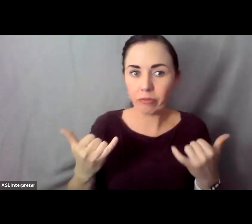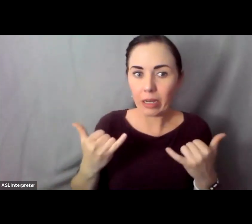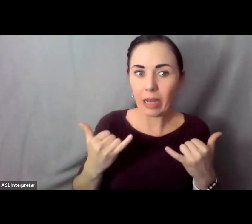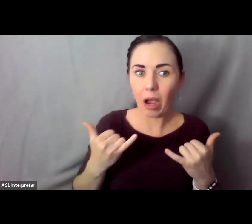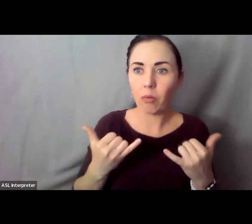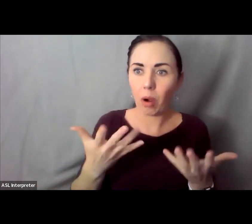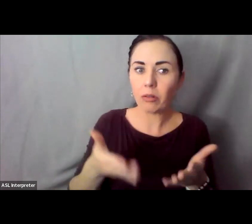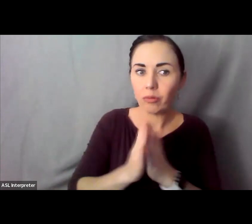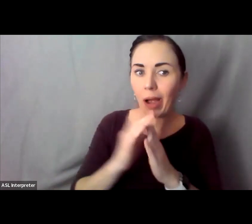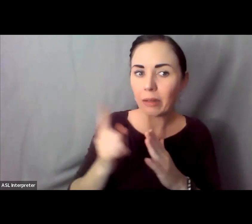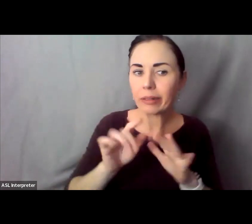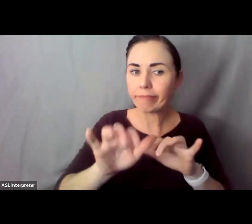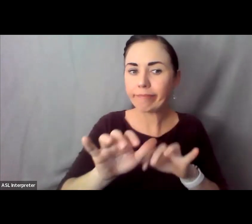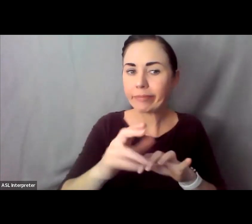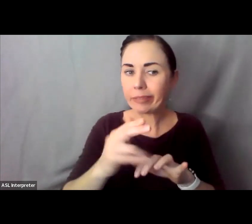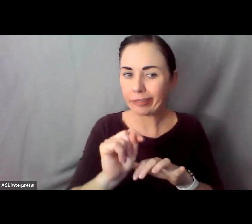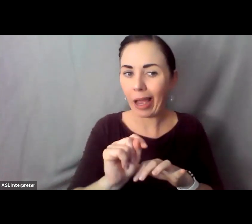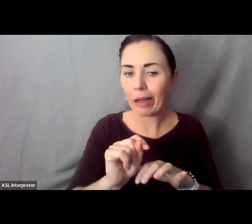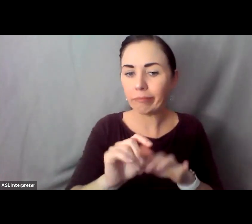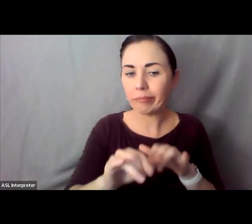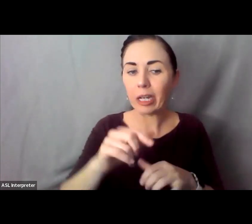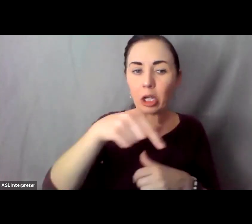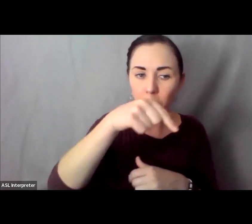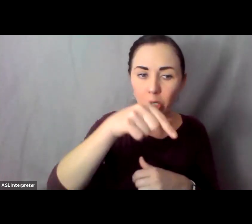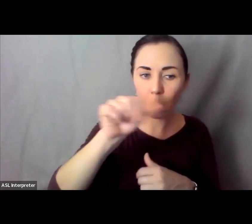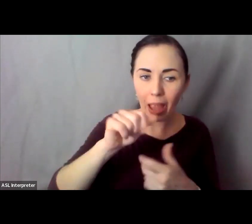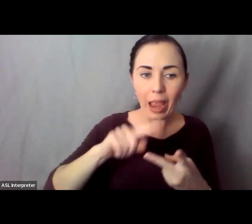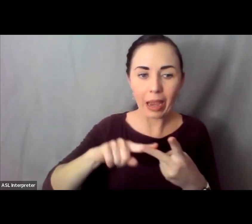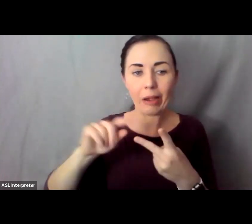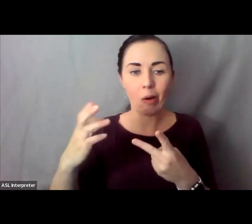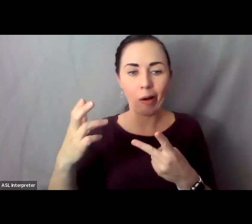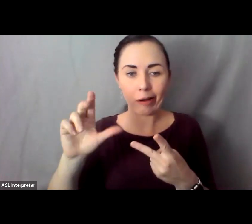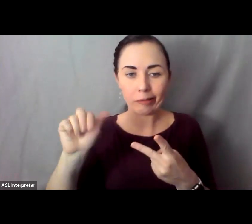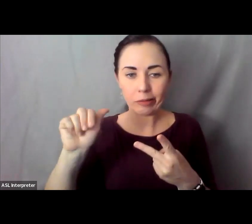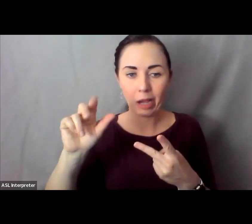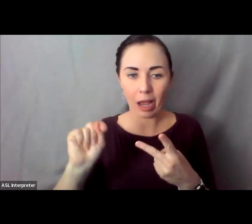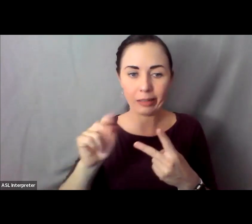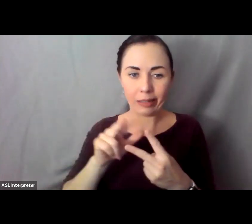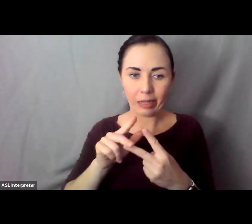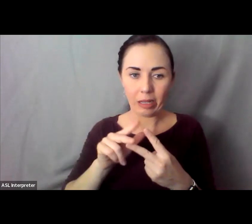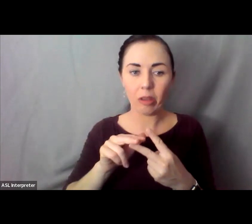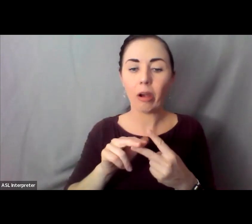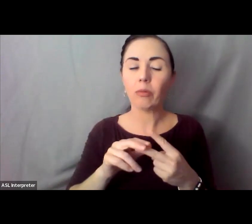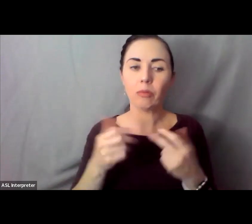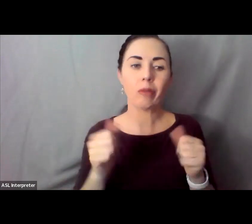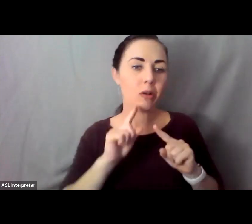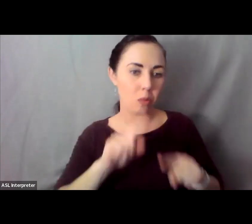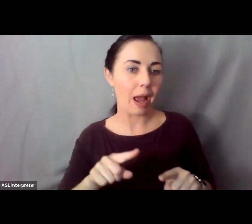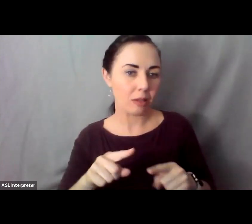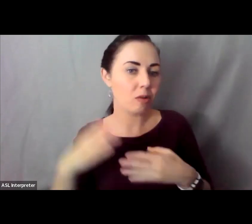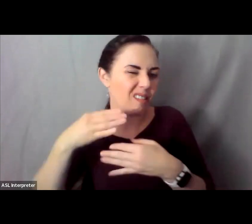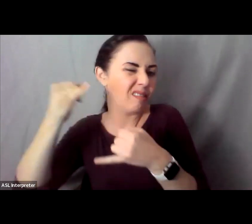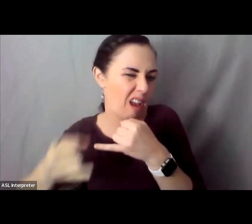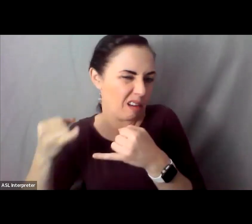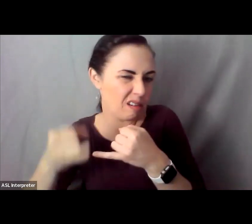get those answered. So you can put them in the Q&A or in the chat, and we'll try to make sure that all of your questions get answered at the end.